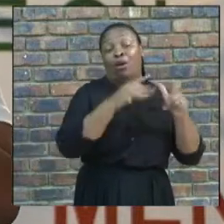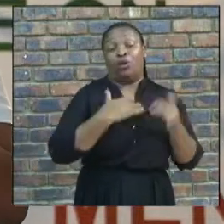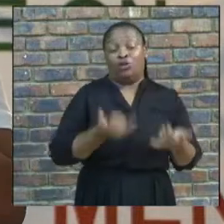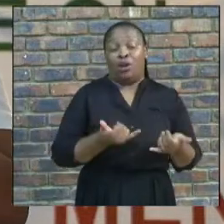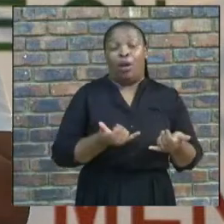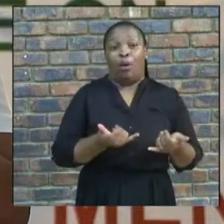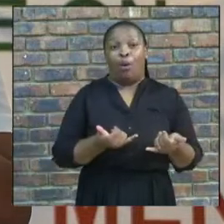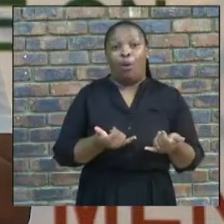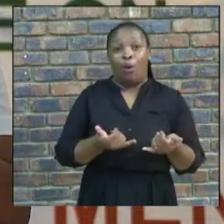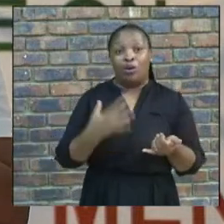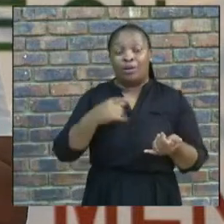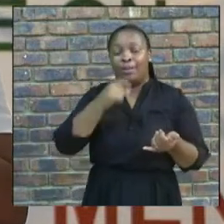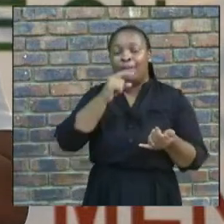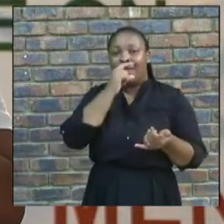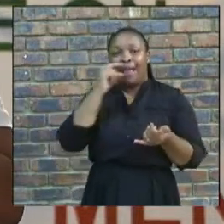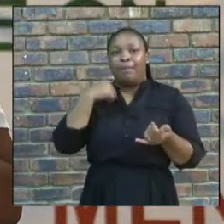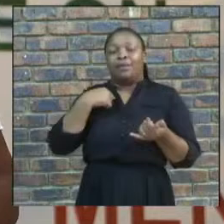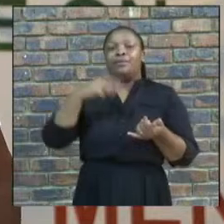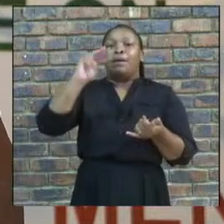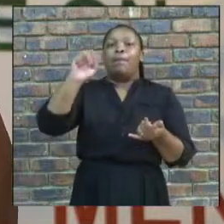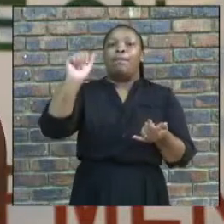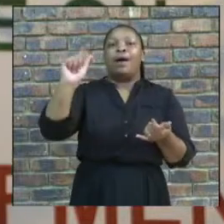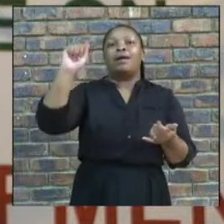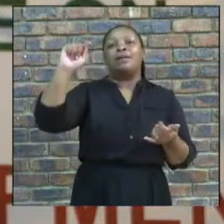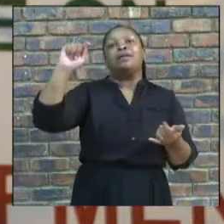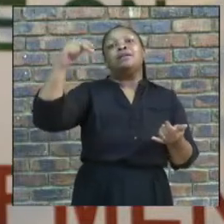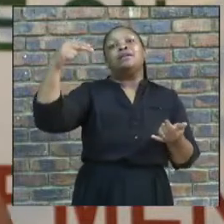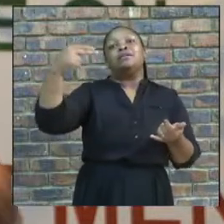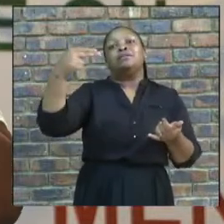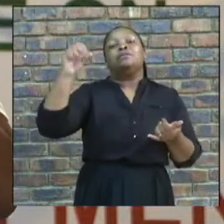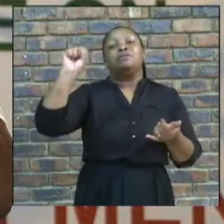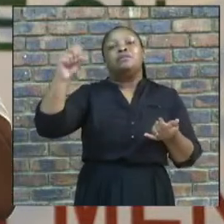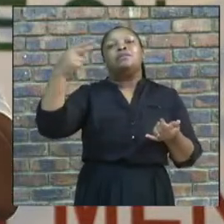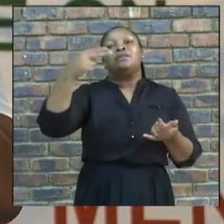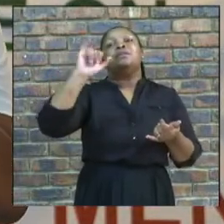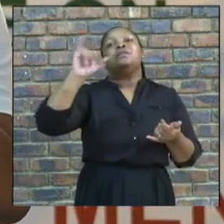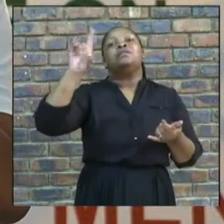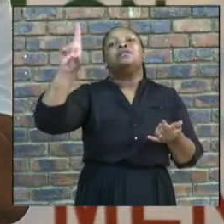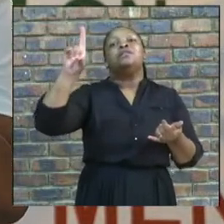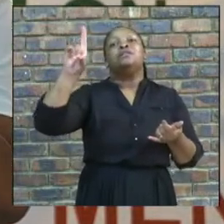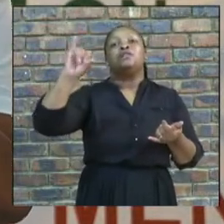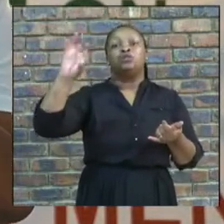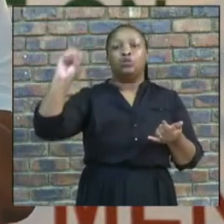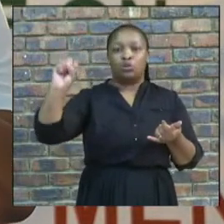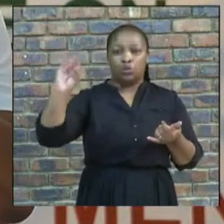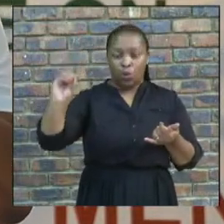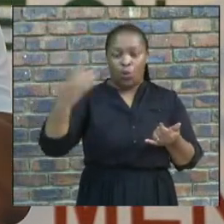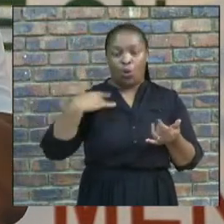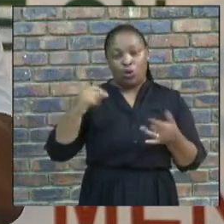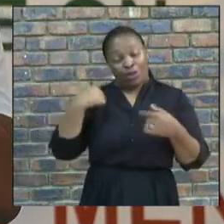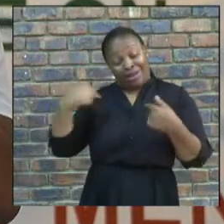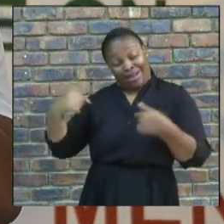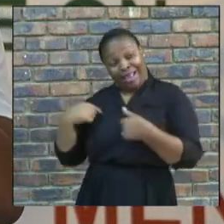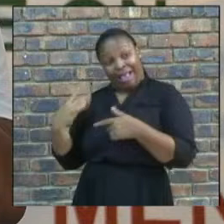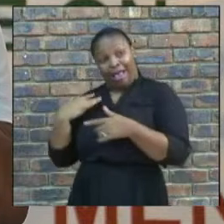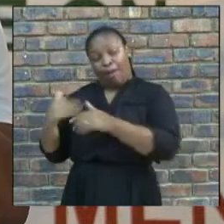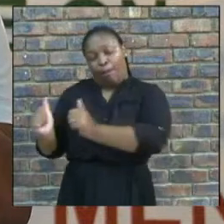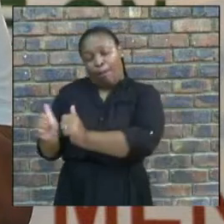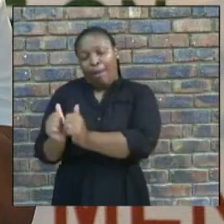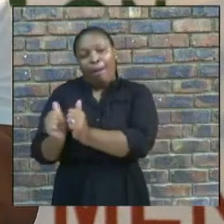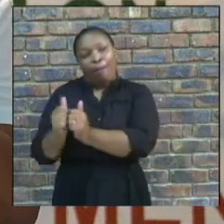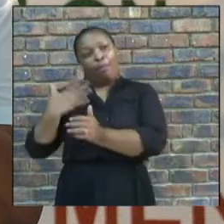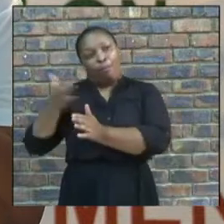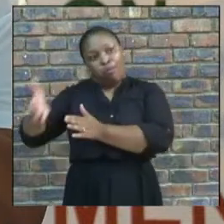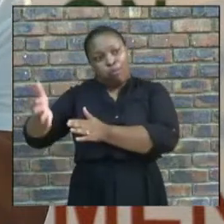name is Matsiriso Mfikwe. I am the chairperson of the Portfolio Committee. I am accompanied by members of the Portfolio